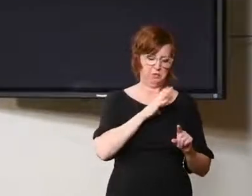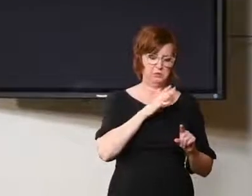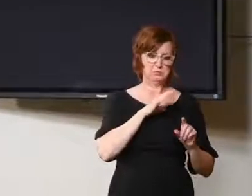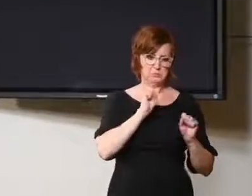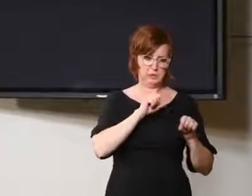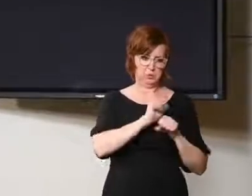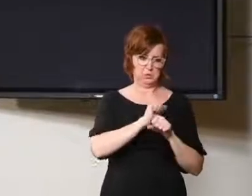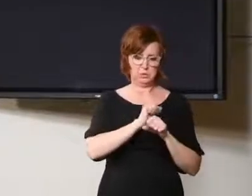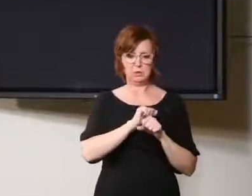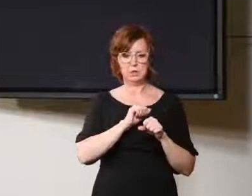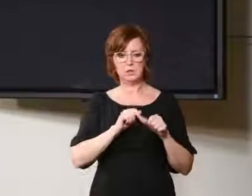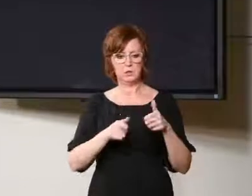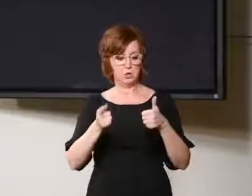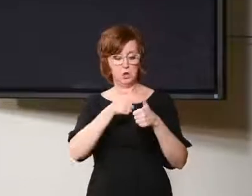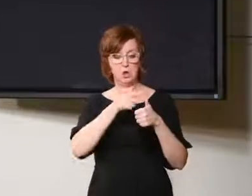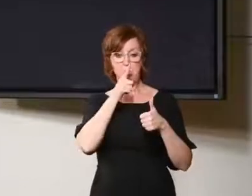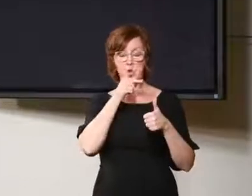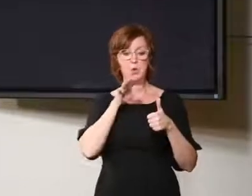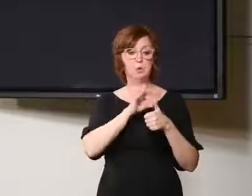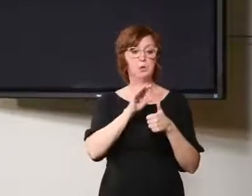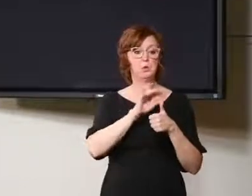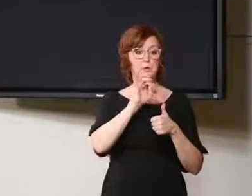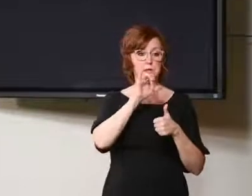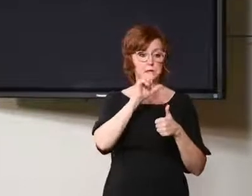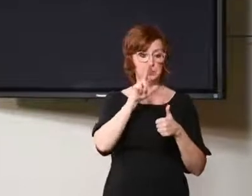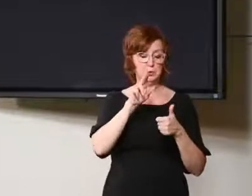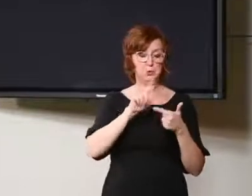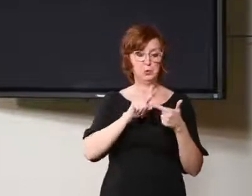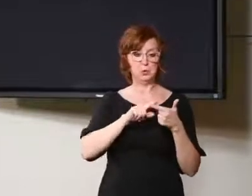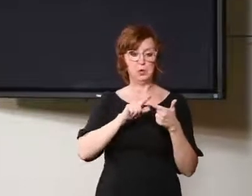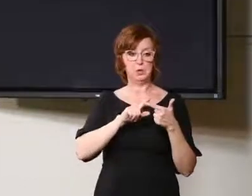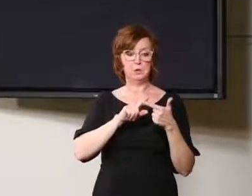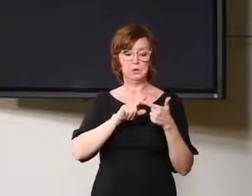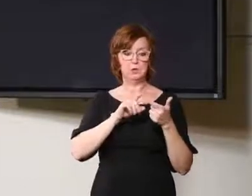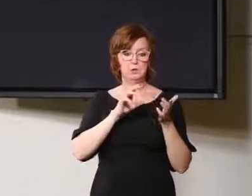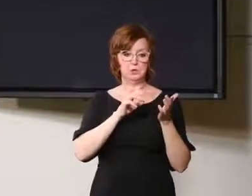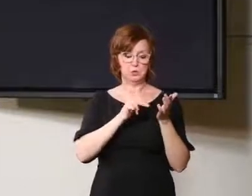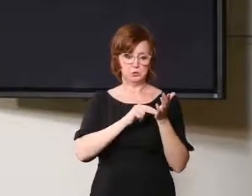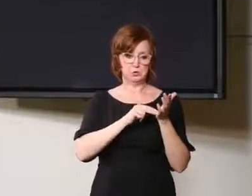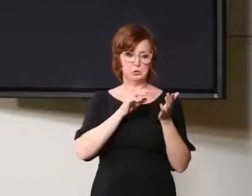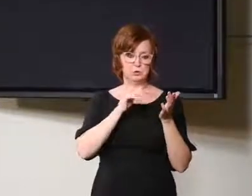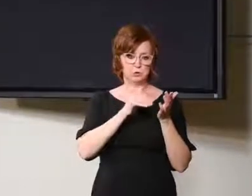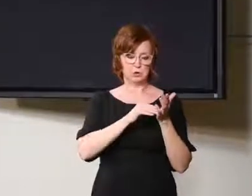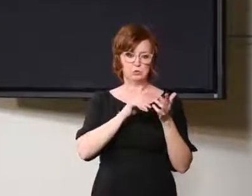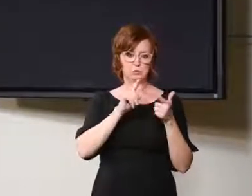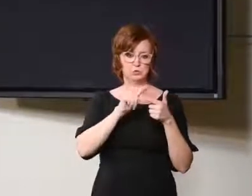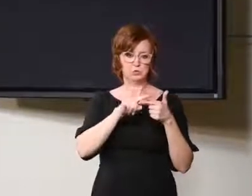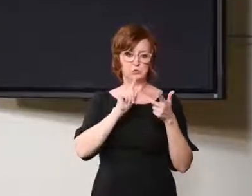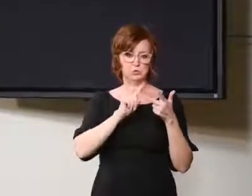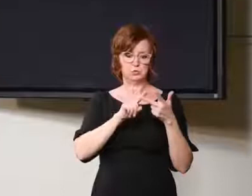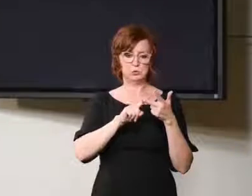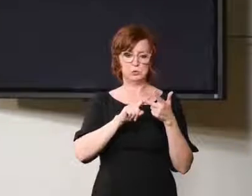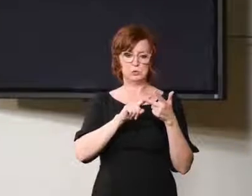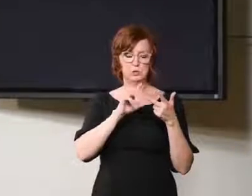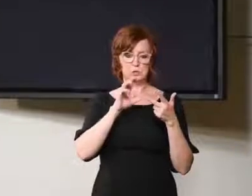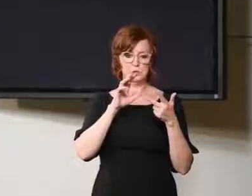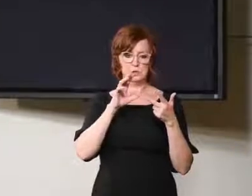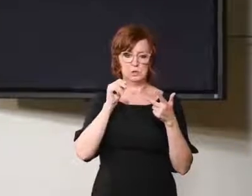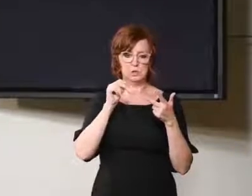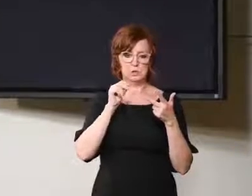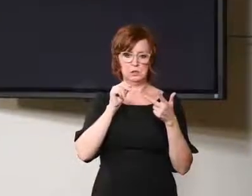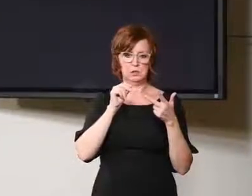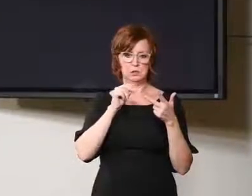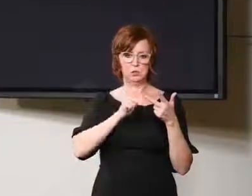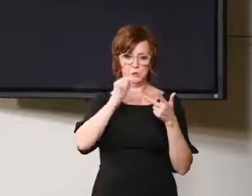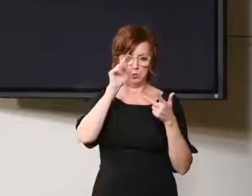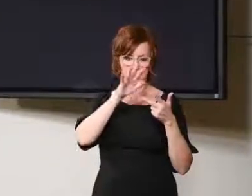who are inpatients, ICU, acute care, long-term care facilities. We are prioritizing testing for northern remote communities. Any case or